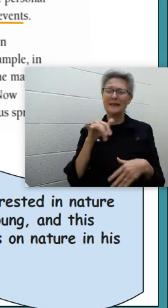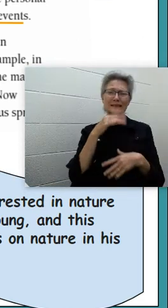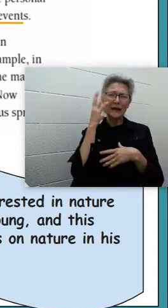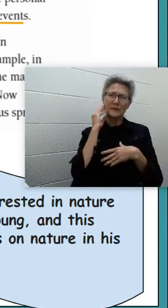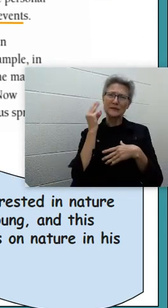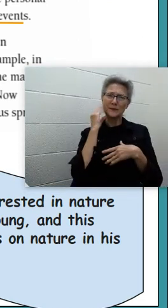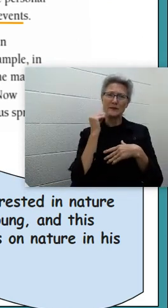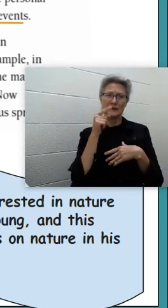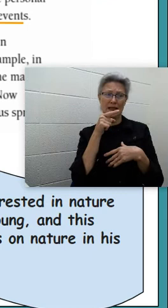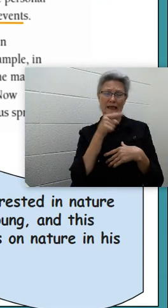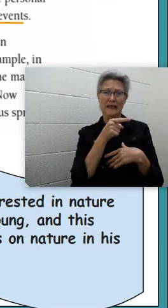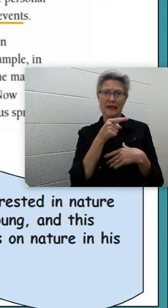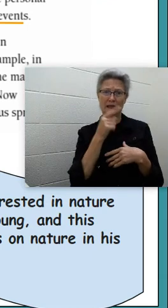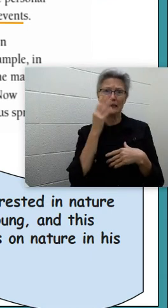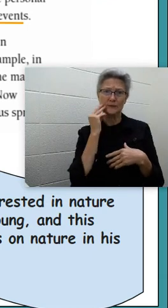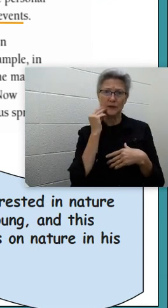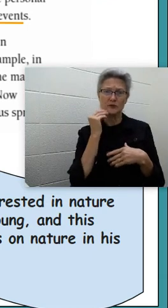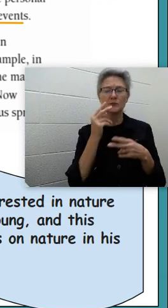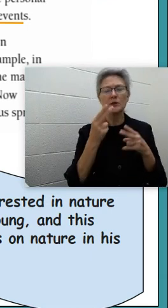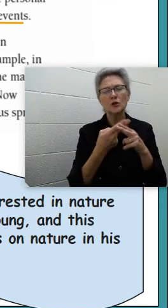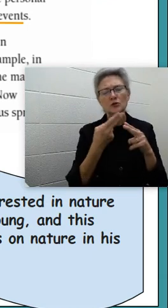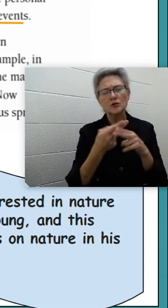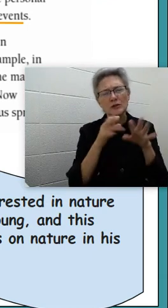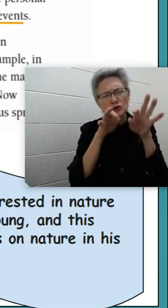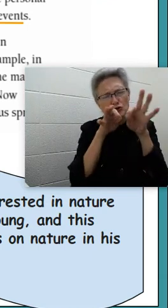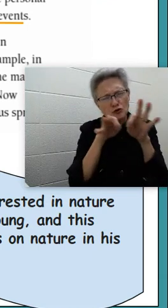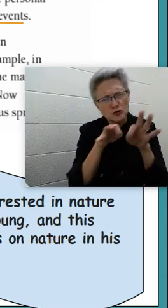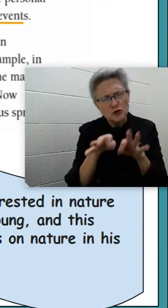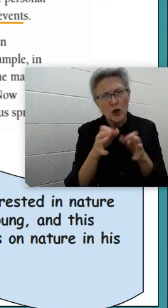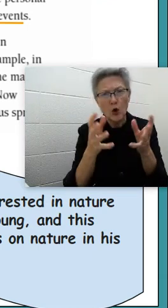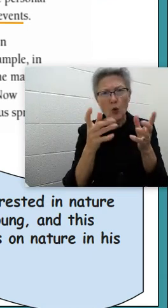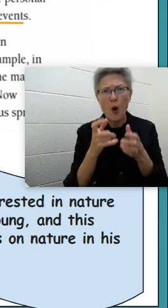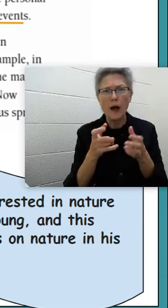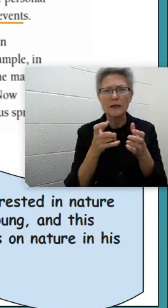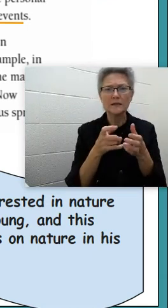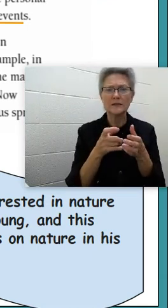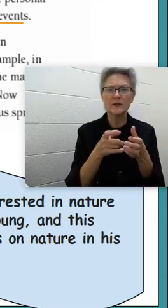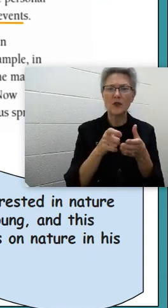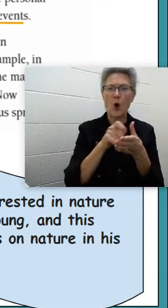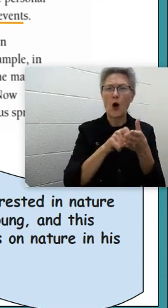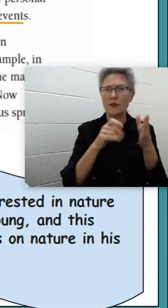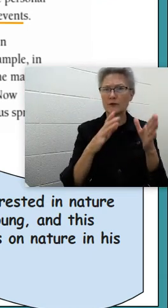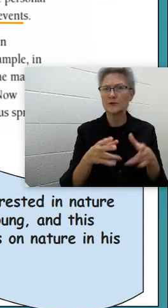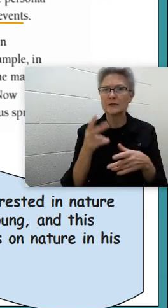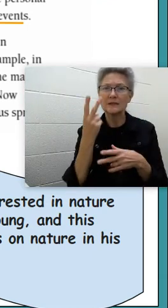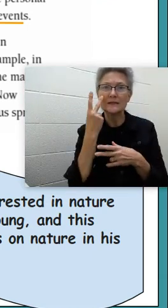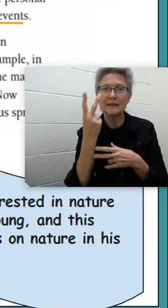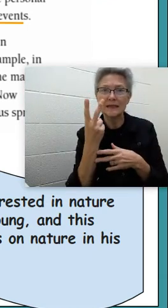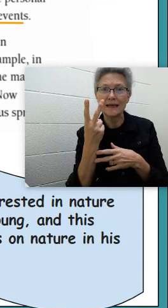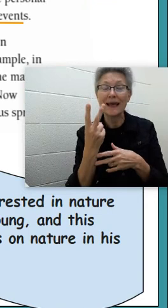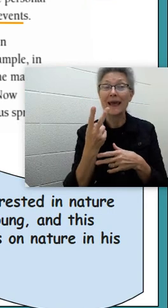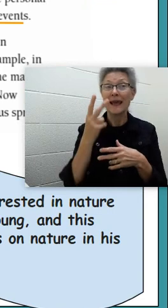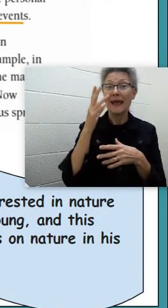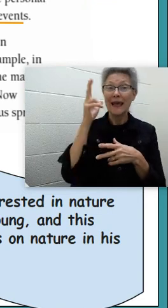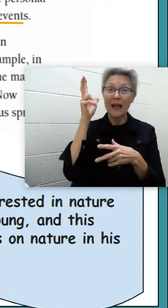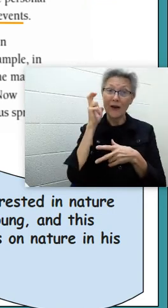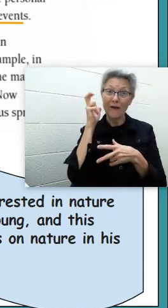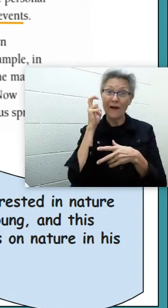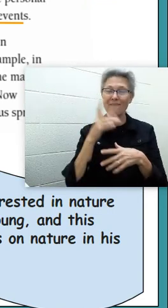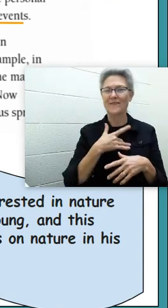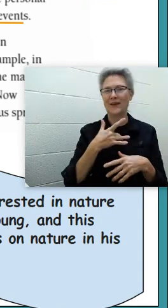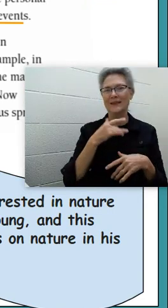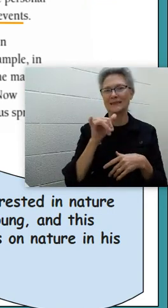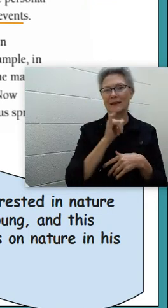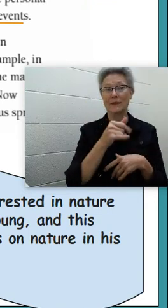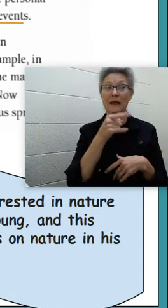experiences. So again, using those descriptive details, he really wanted the authors to see, hear, and feel the same things that